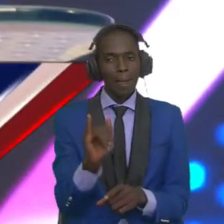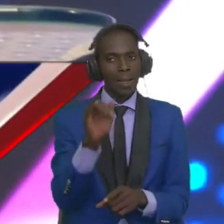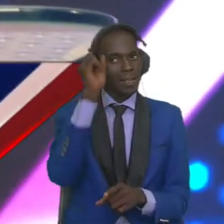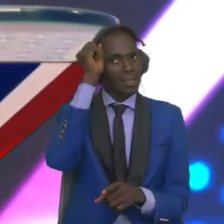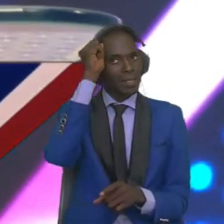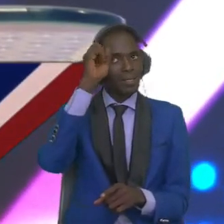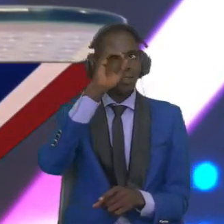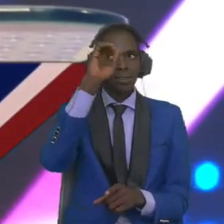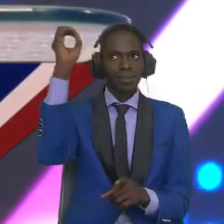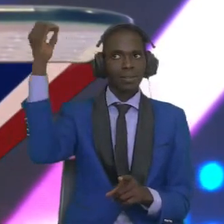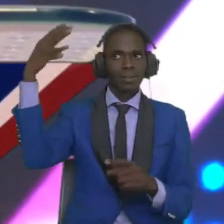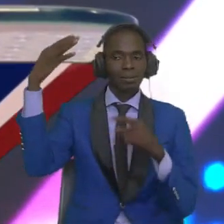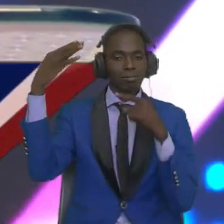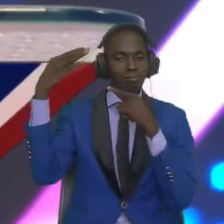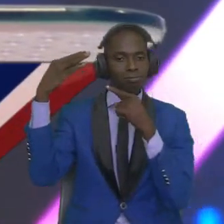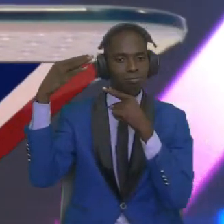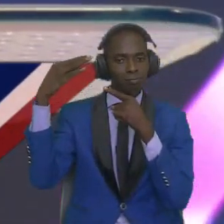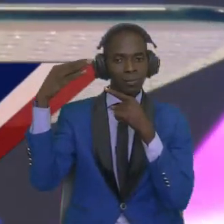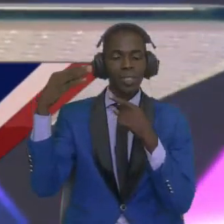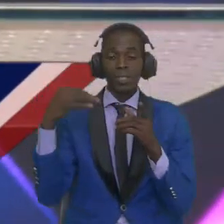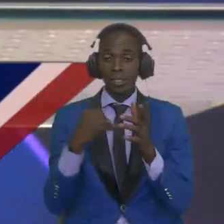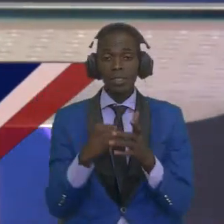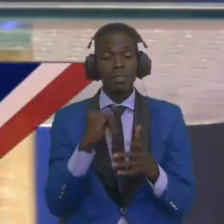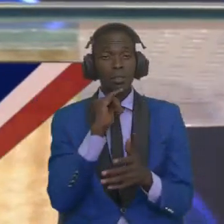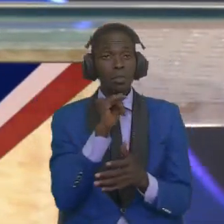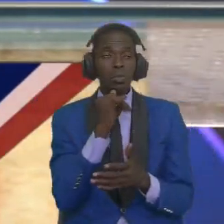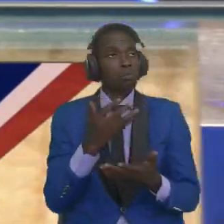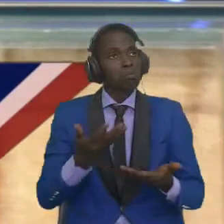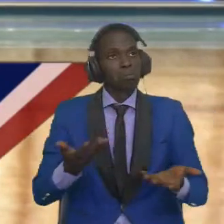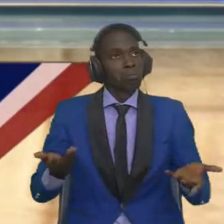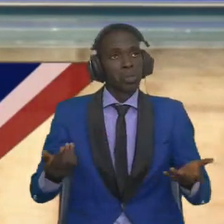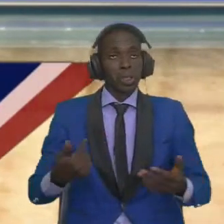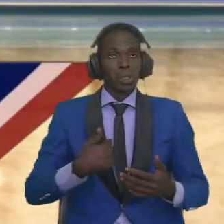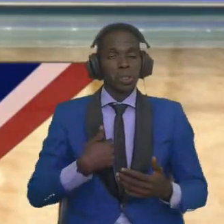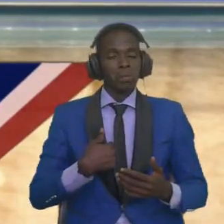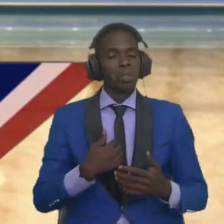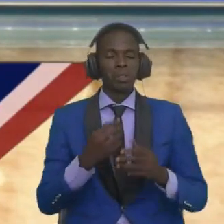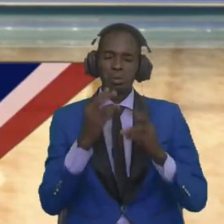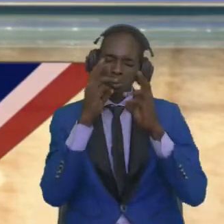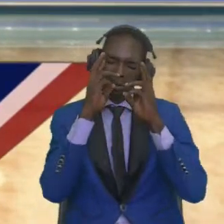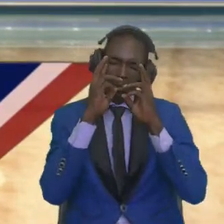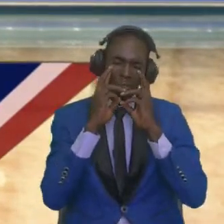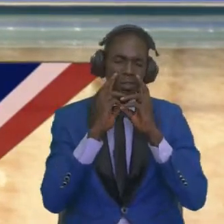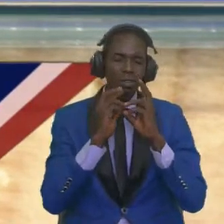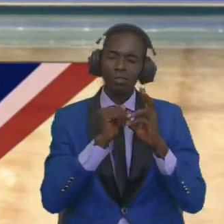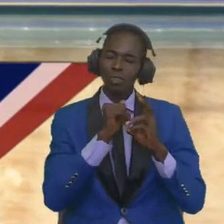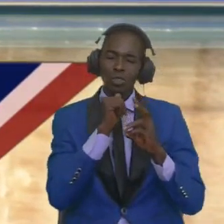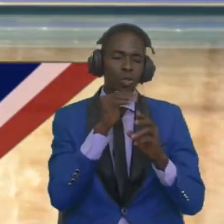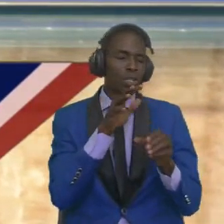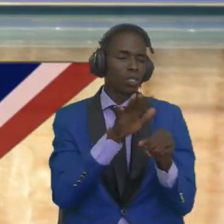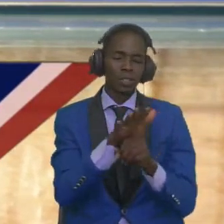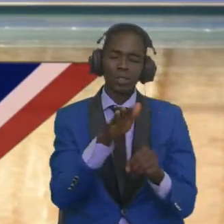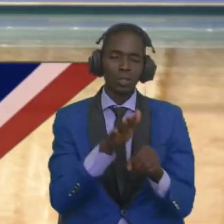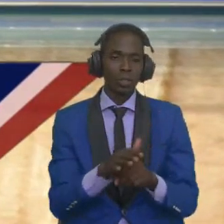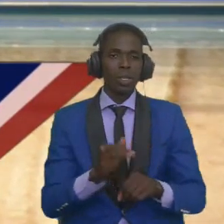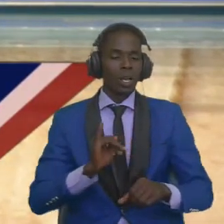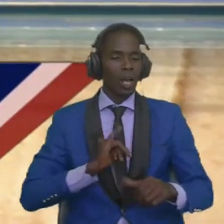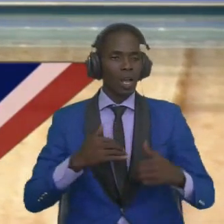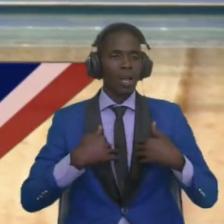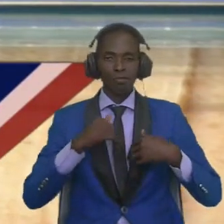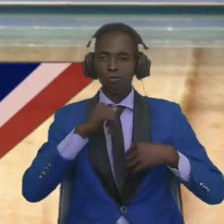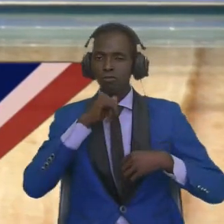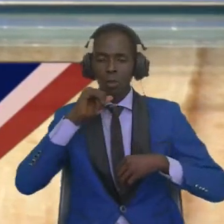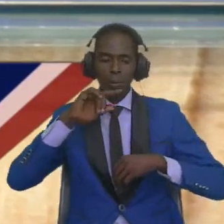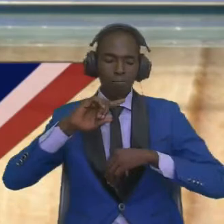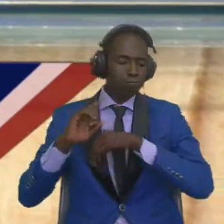grace. By his grace. It's not, well, I've not cried enough for salvation. I've not punished myself enough for